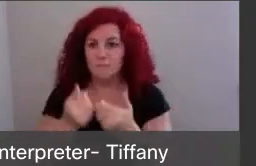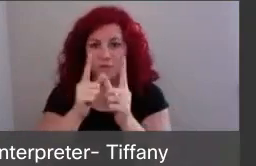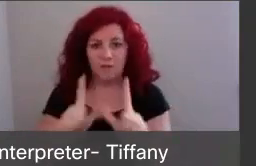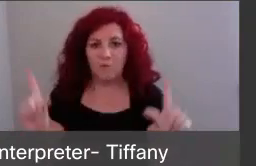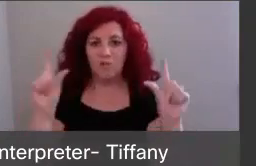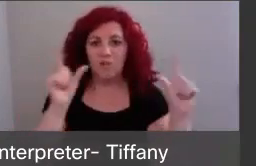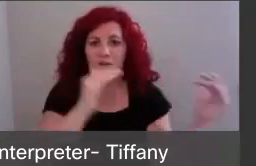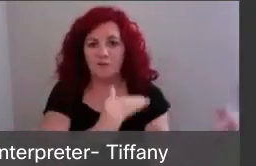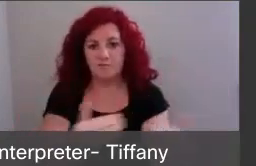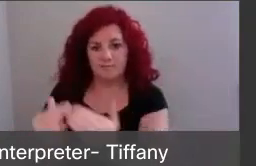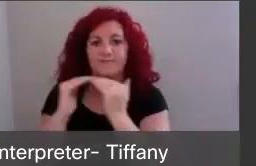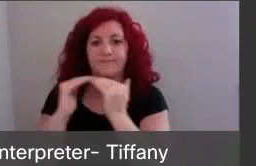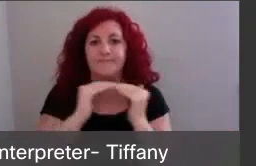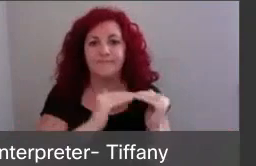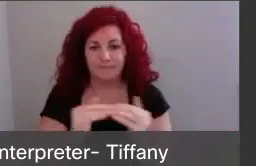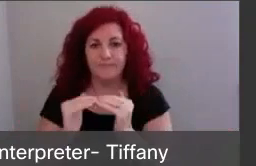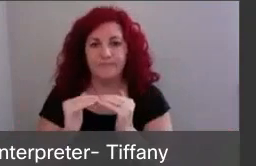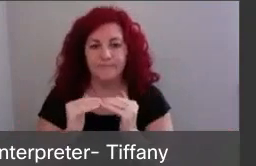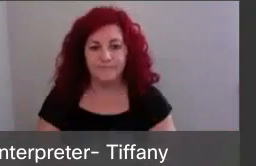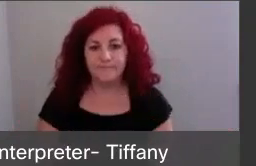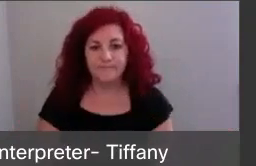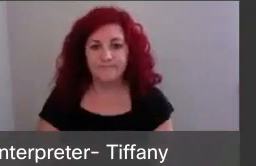with liberty and justice for all.